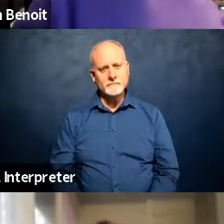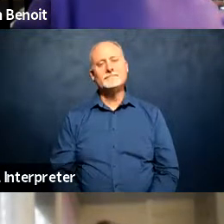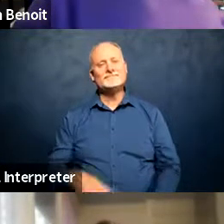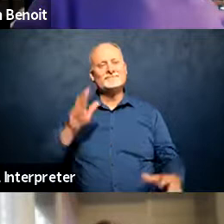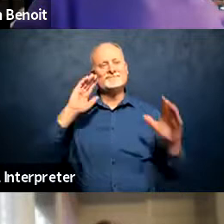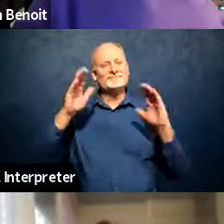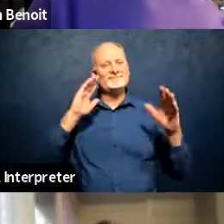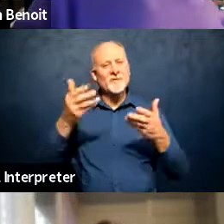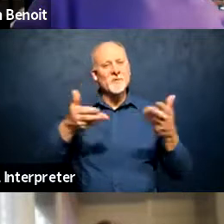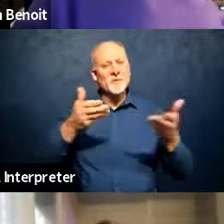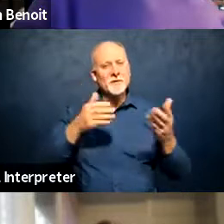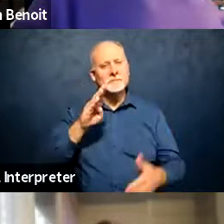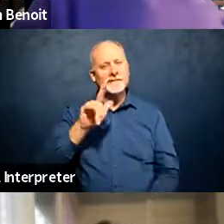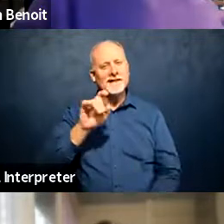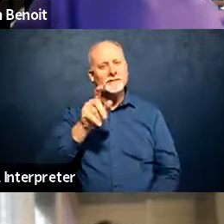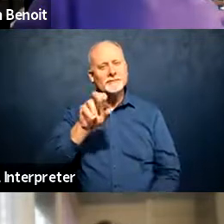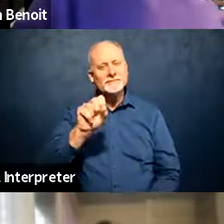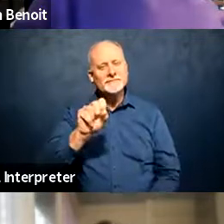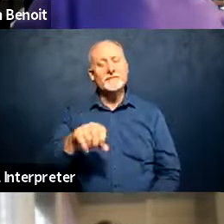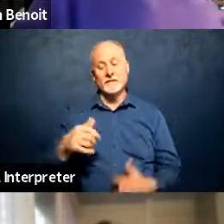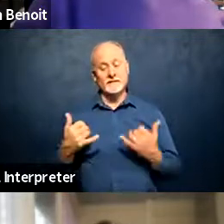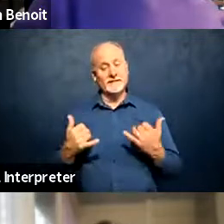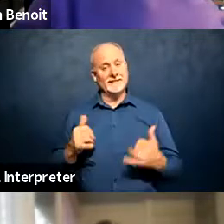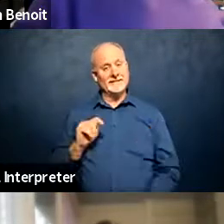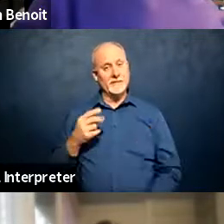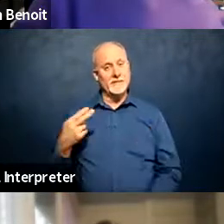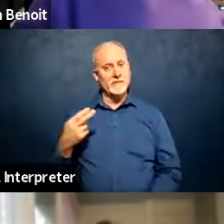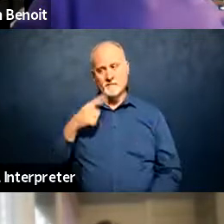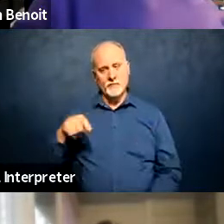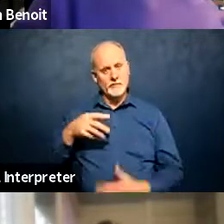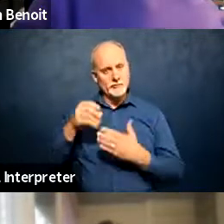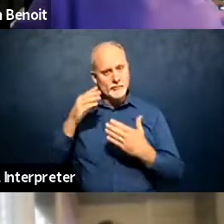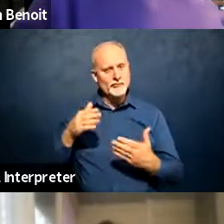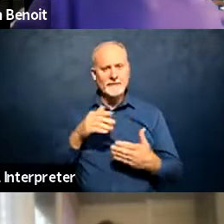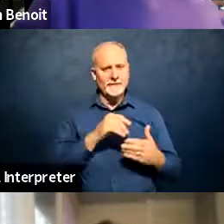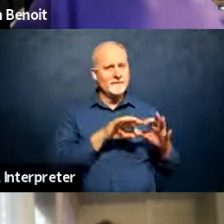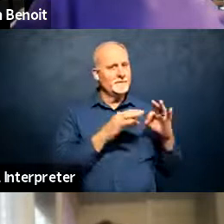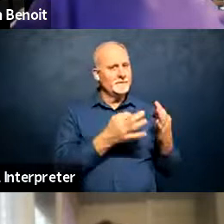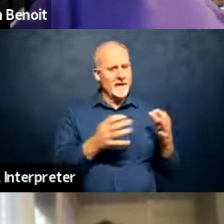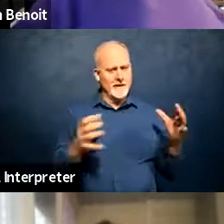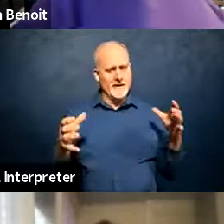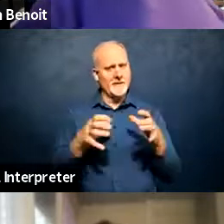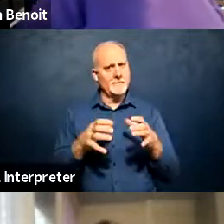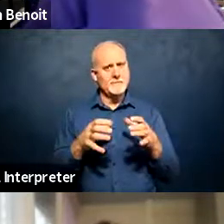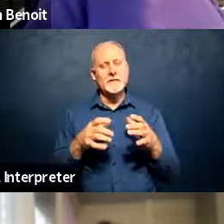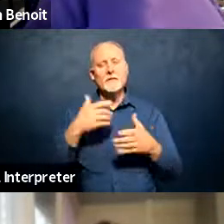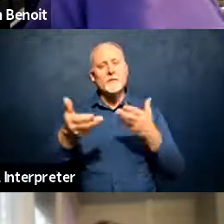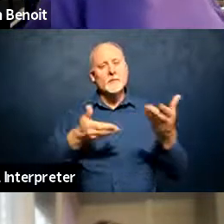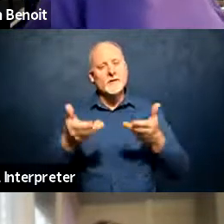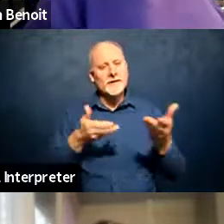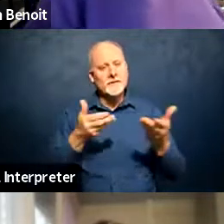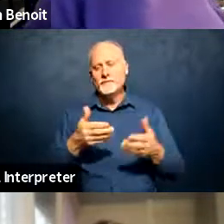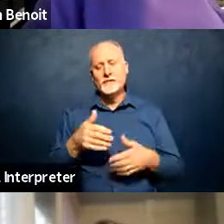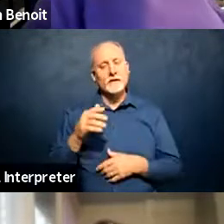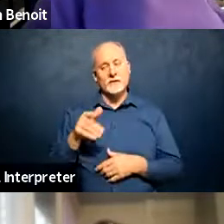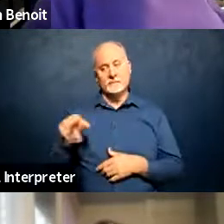All right, welcome Blazers. This is the town hall for students and family members. We welcome you this evening. You're gonna hear from